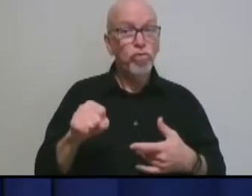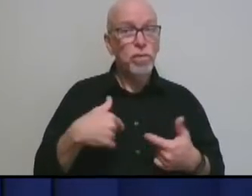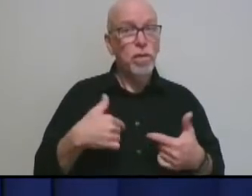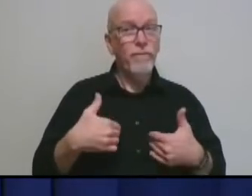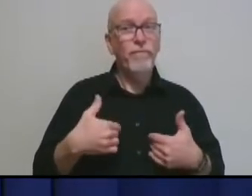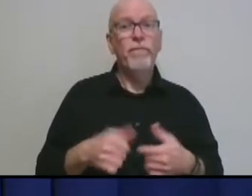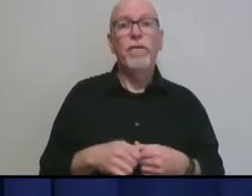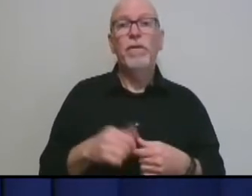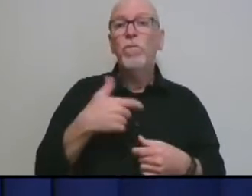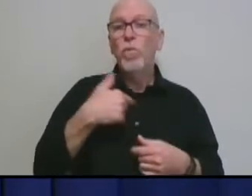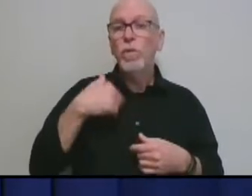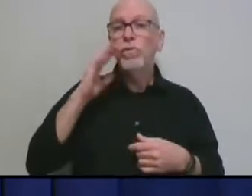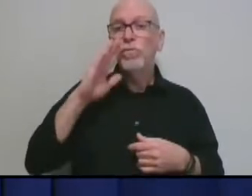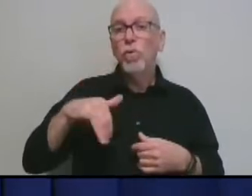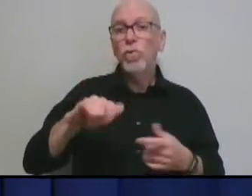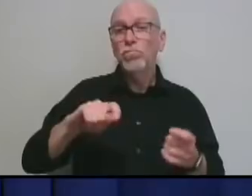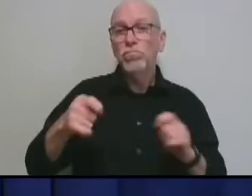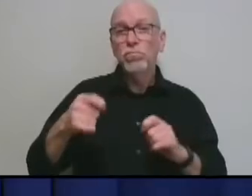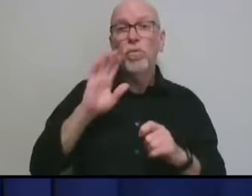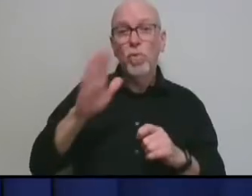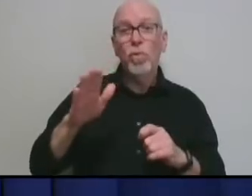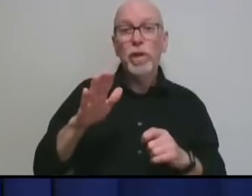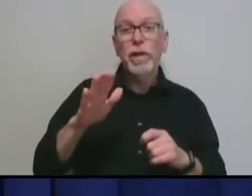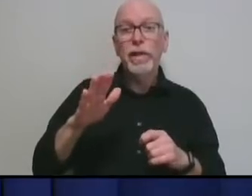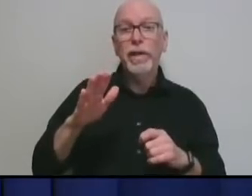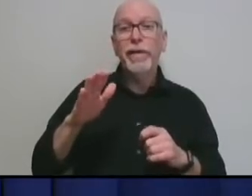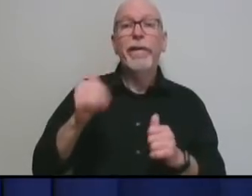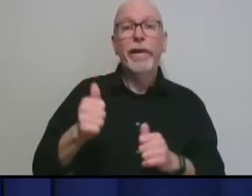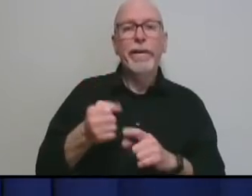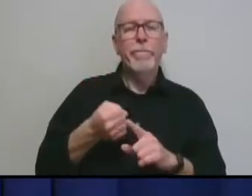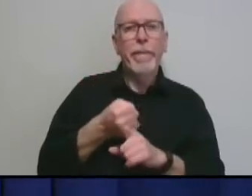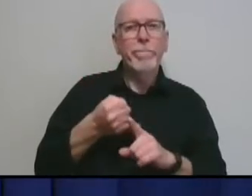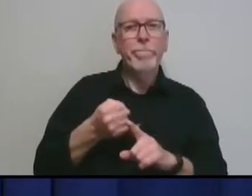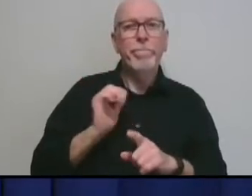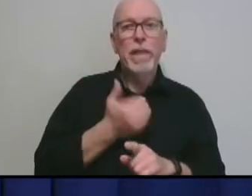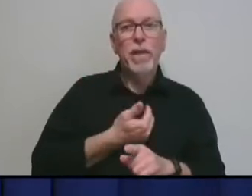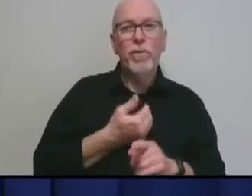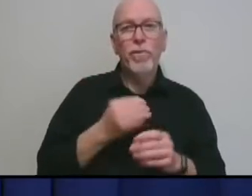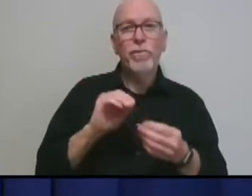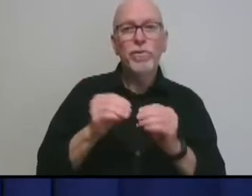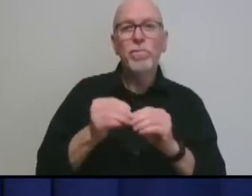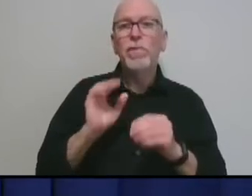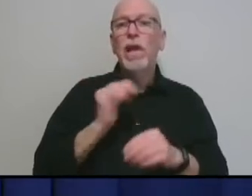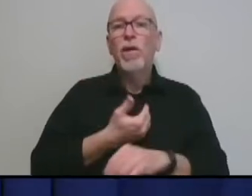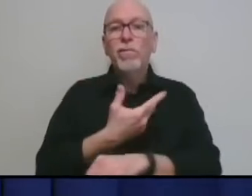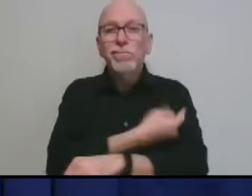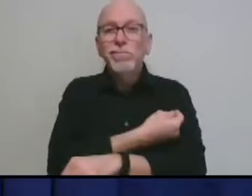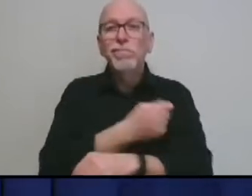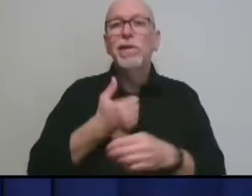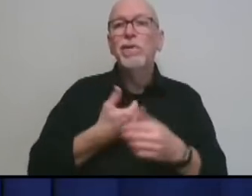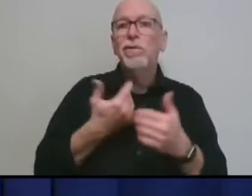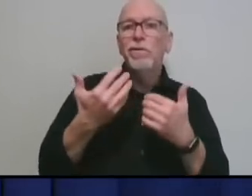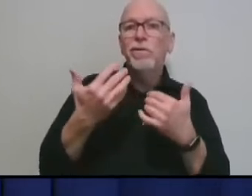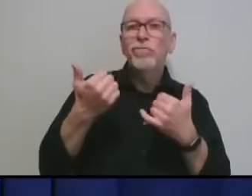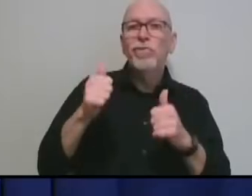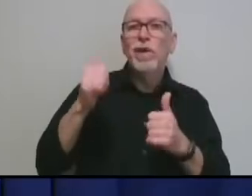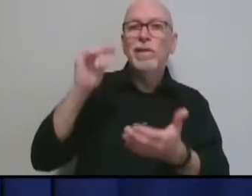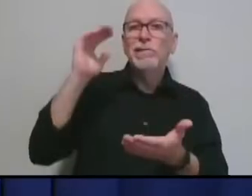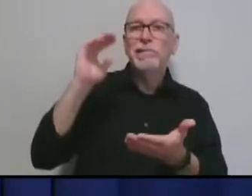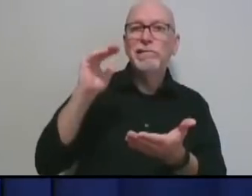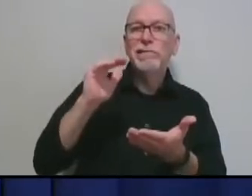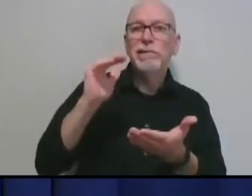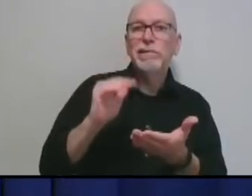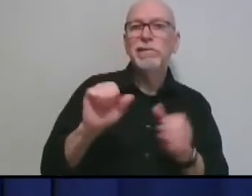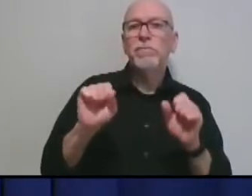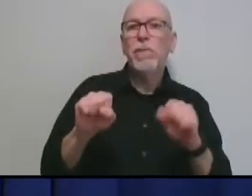because we know that these variants will put a little dent in probably the efficacy of preventing that mild to moderate,